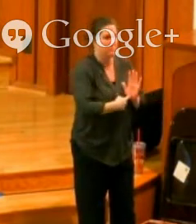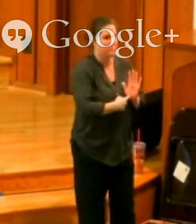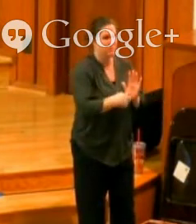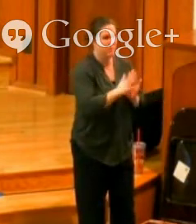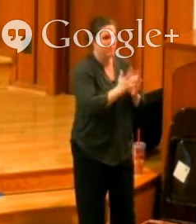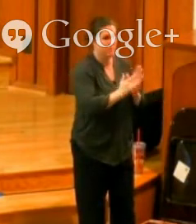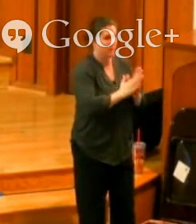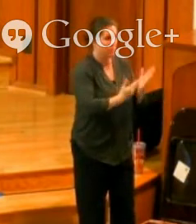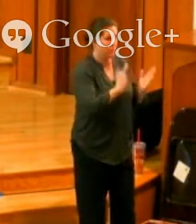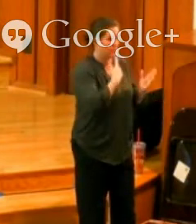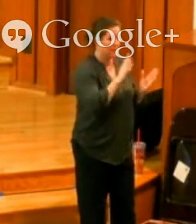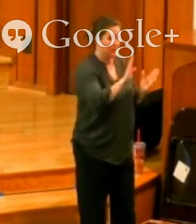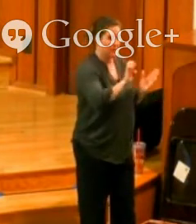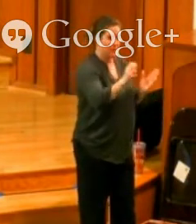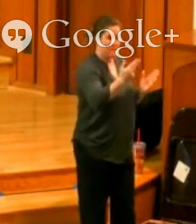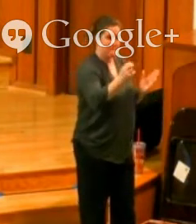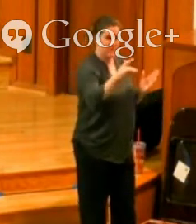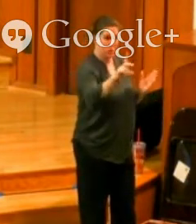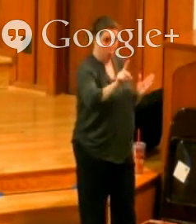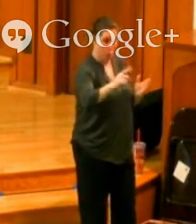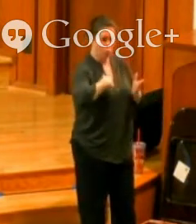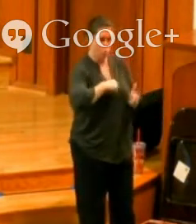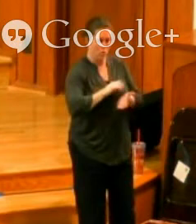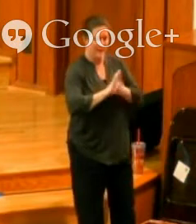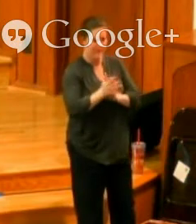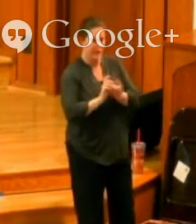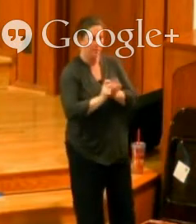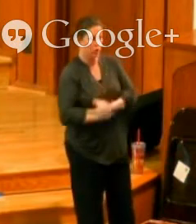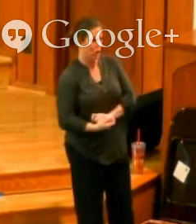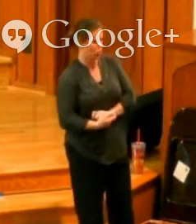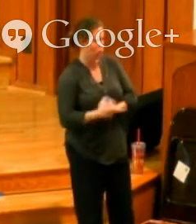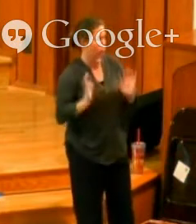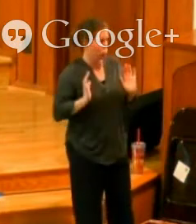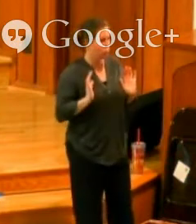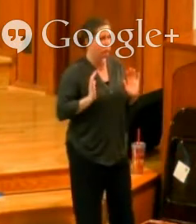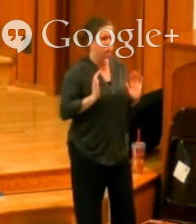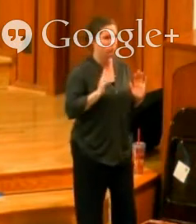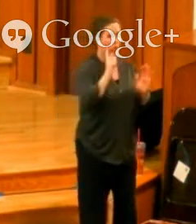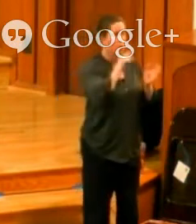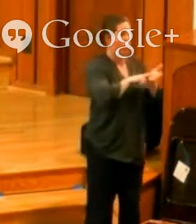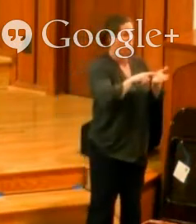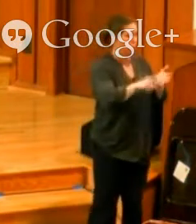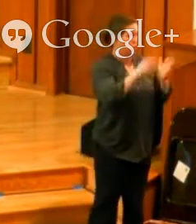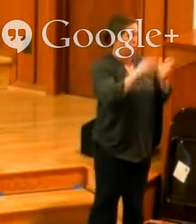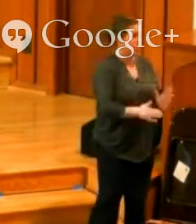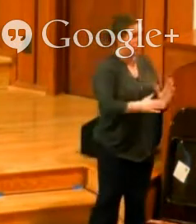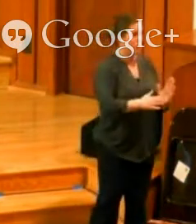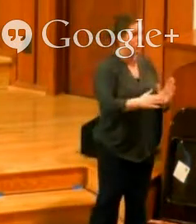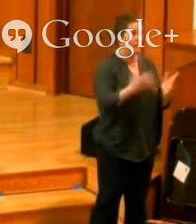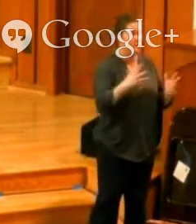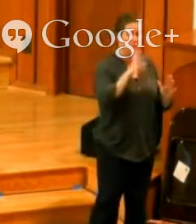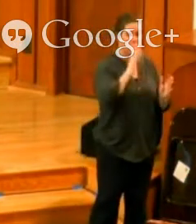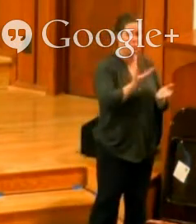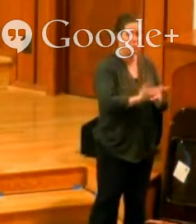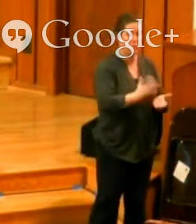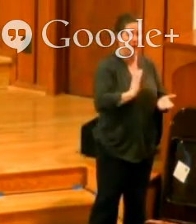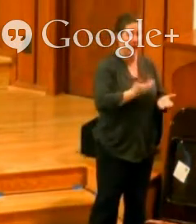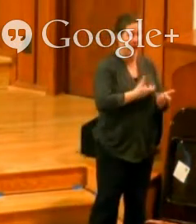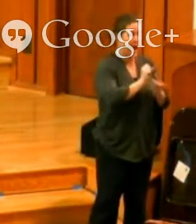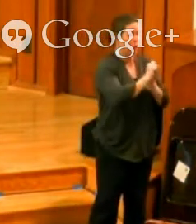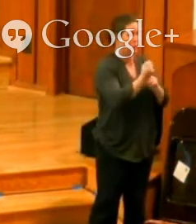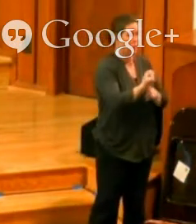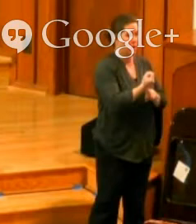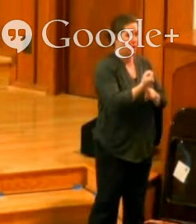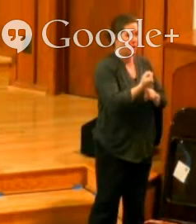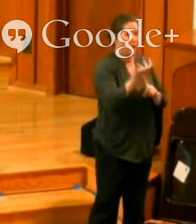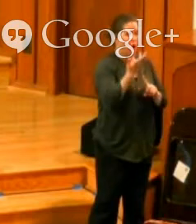beholding, we become changed. You know, research reveals this biblical truth as well. Our society has turned its back